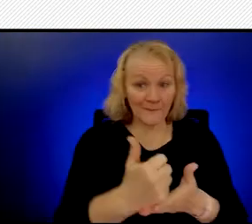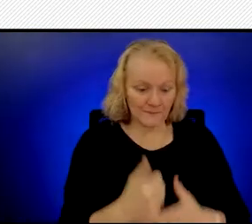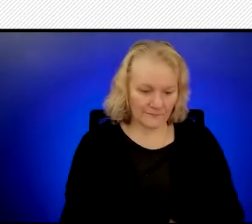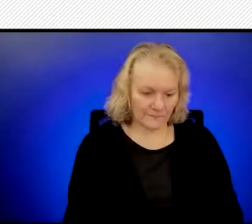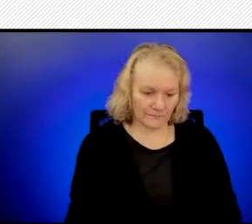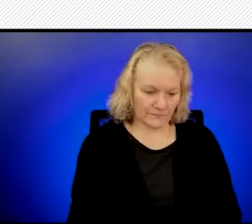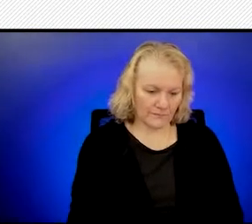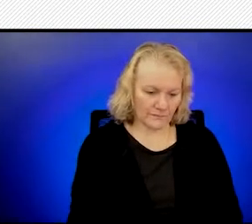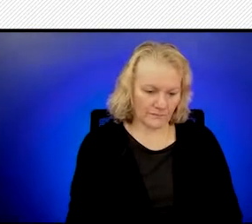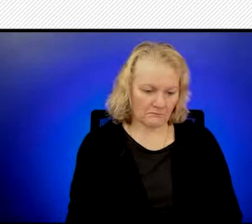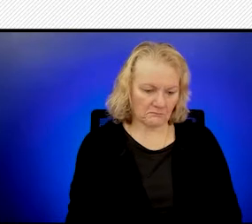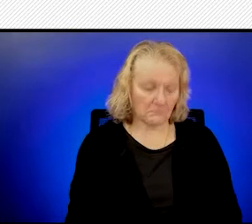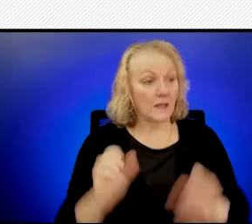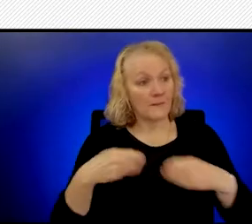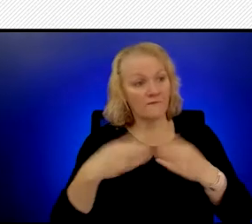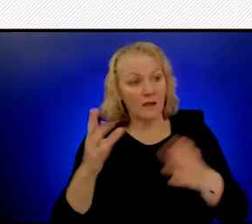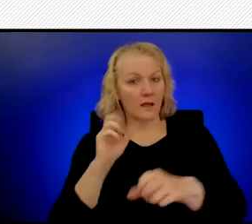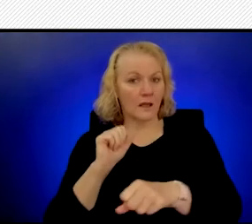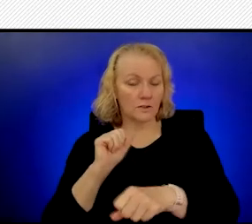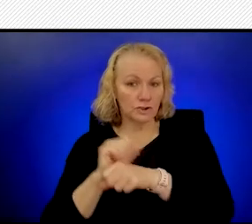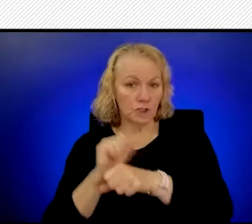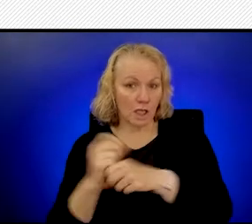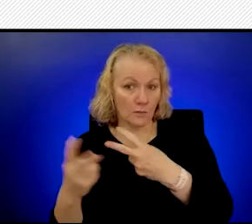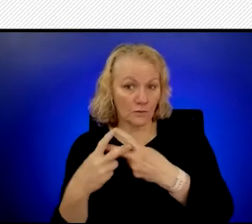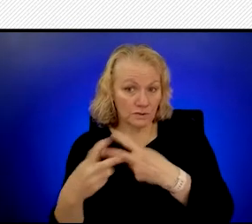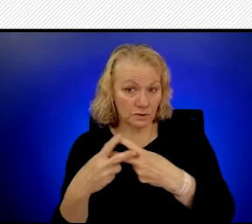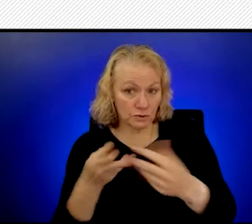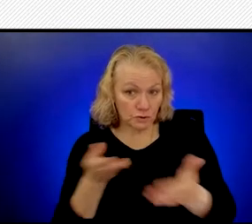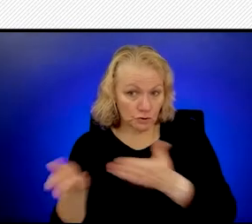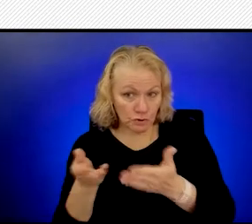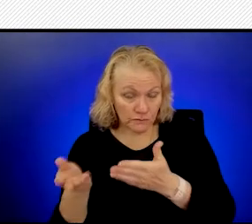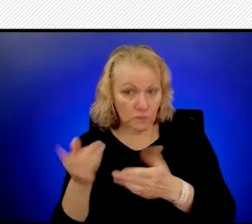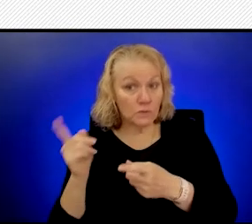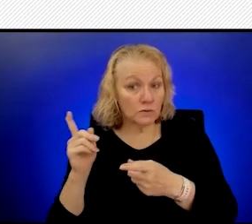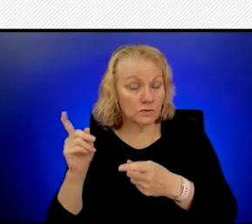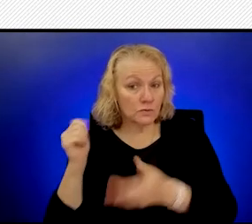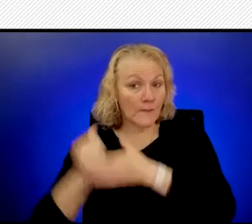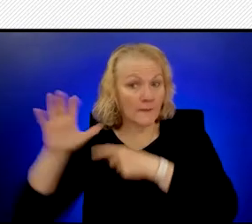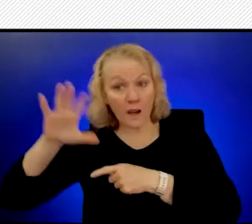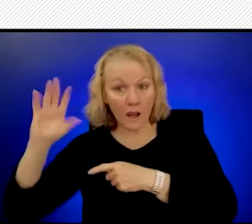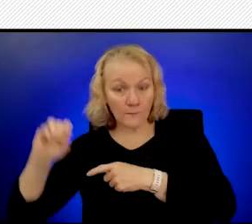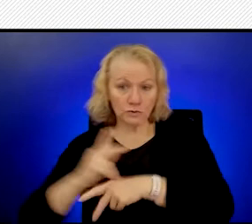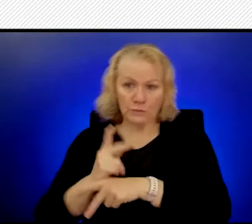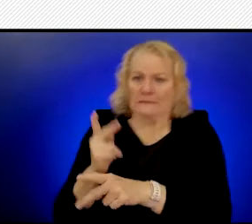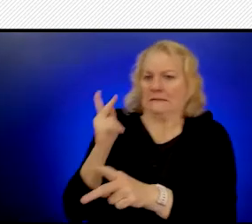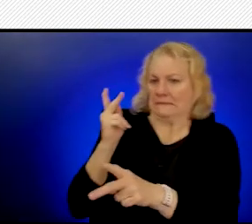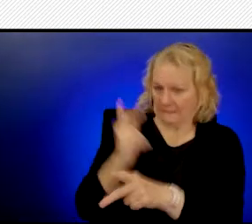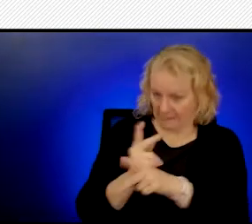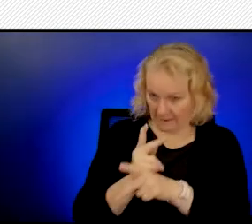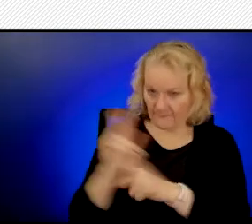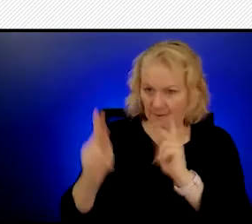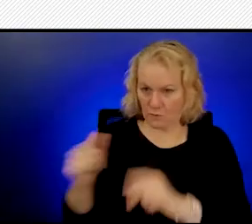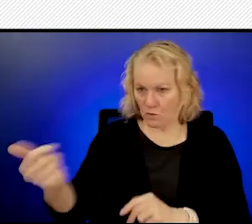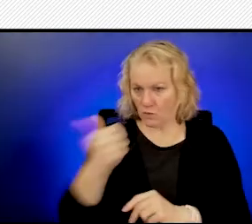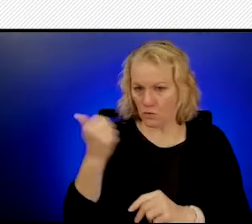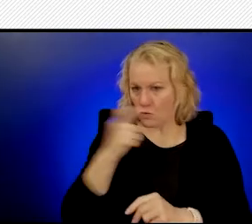So we can provide job retention services to assist employers with retaining an employee with a